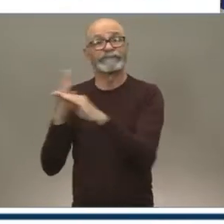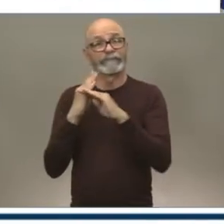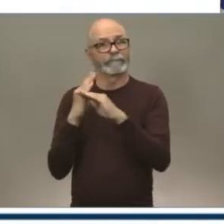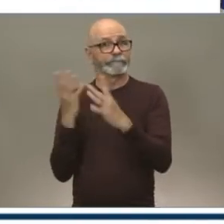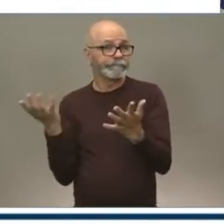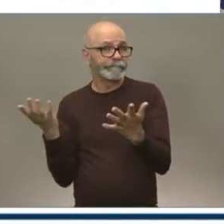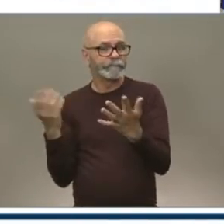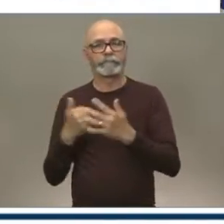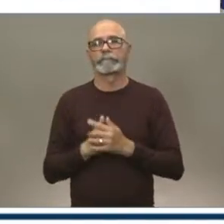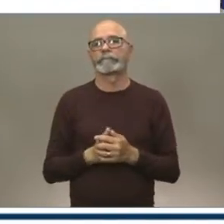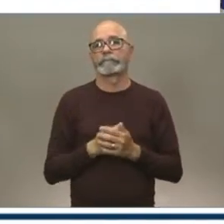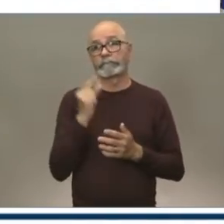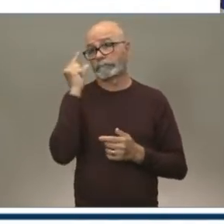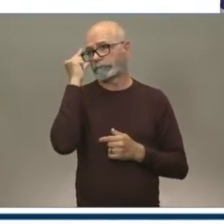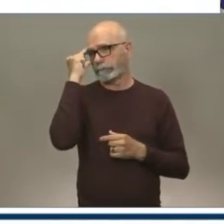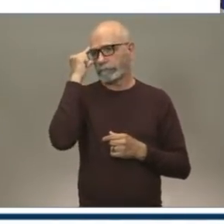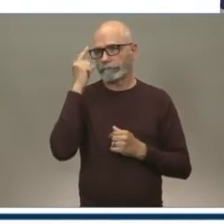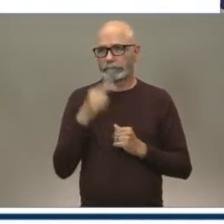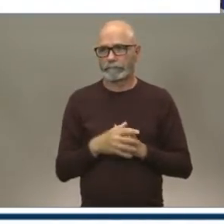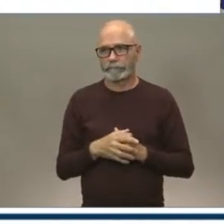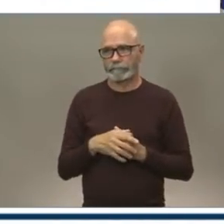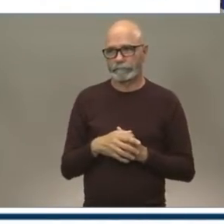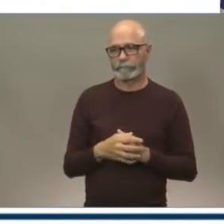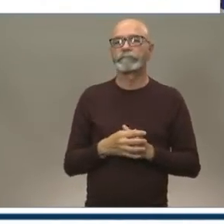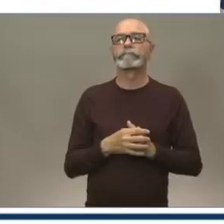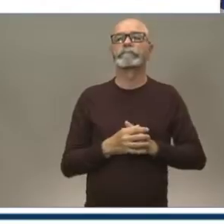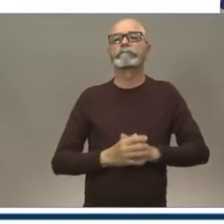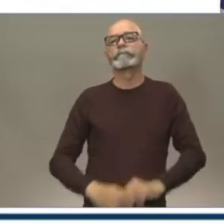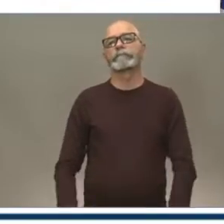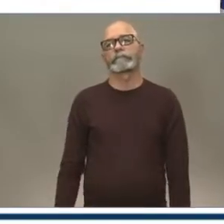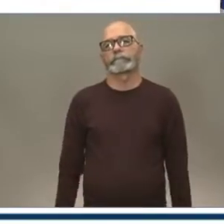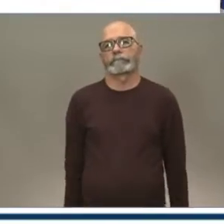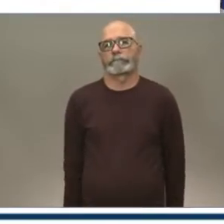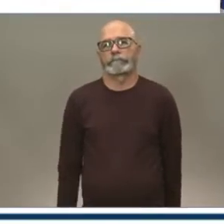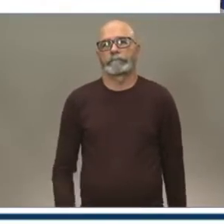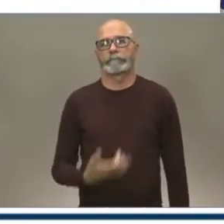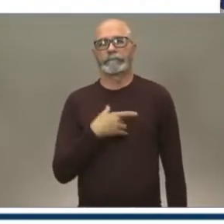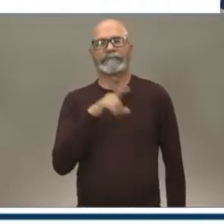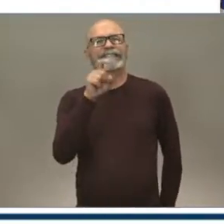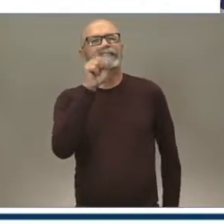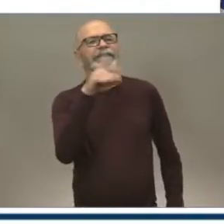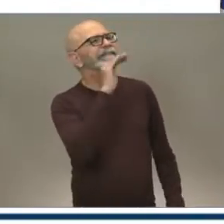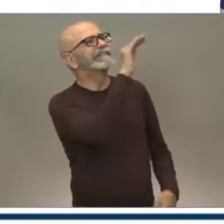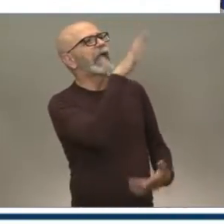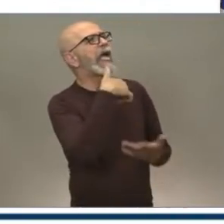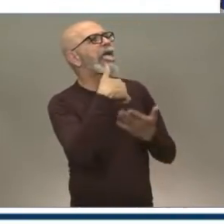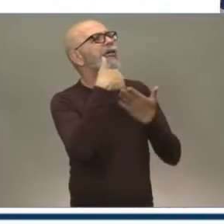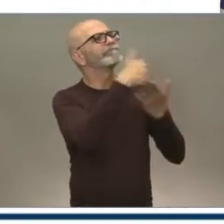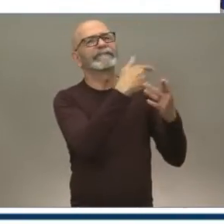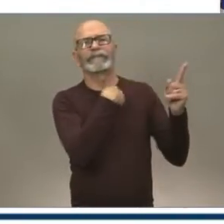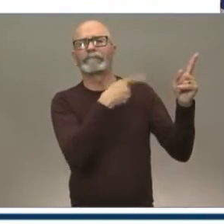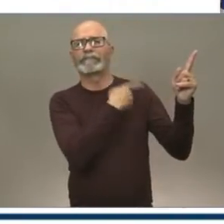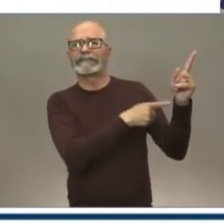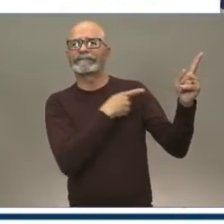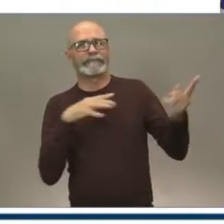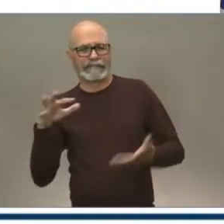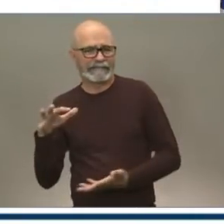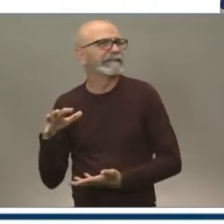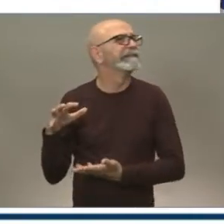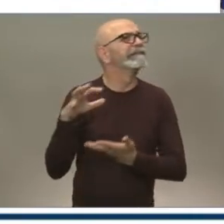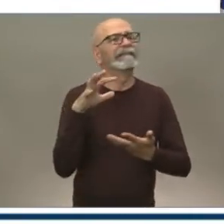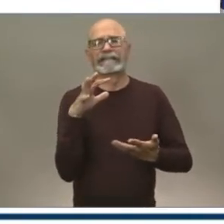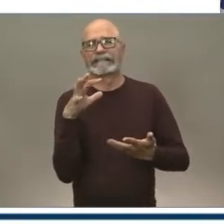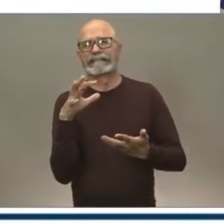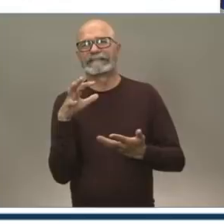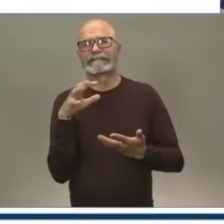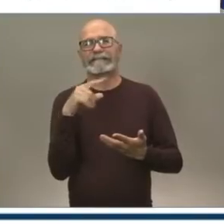of what can be offered in the way of help to other provinces that are having the worst time, but looking specifically at the fact that ICU